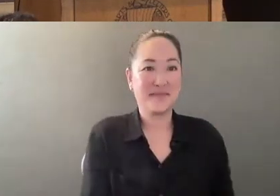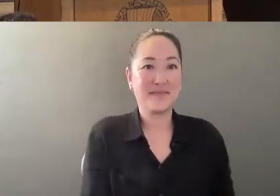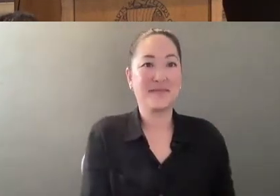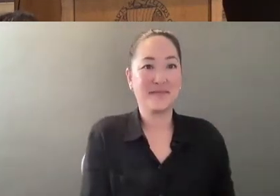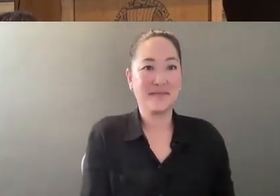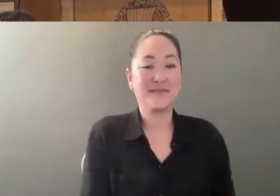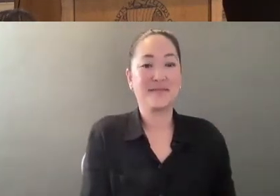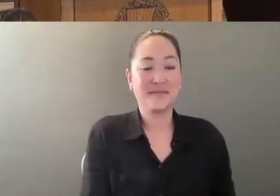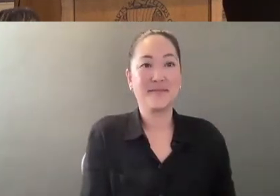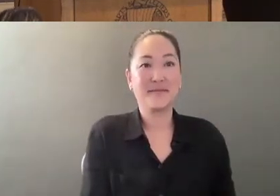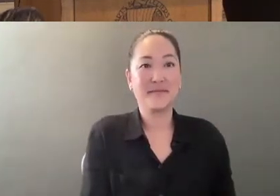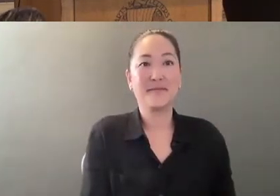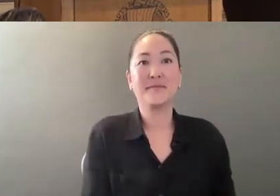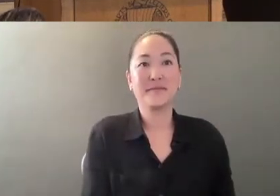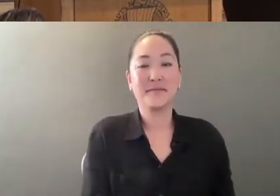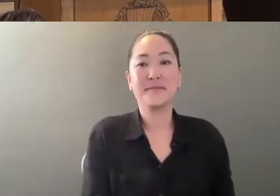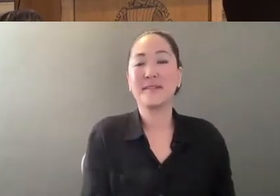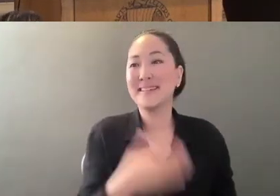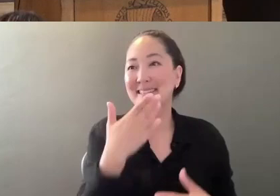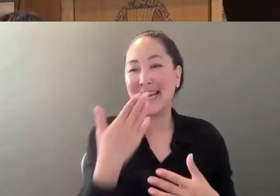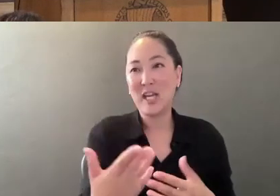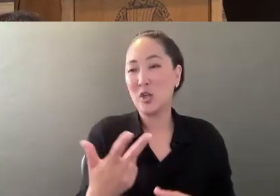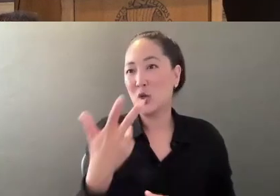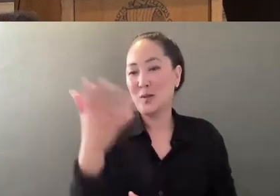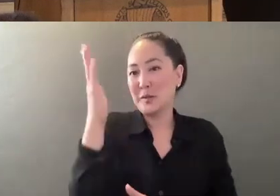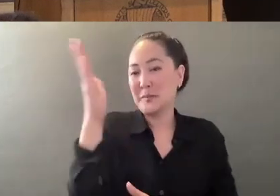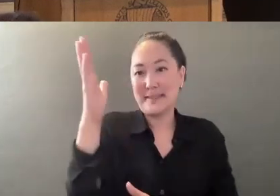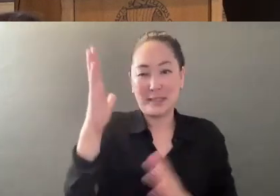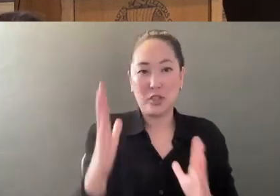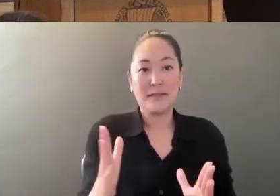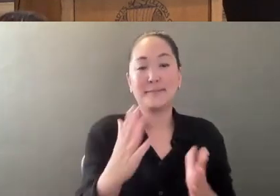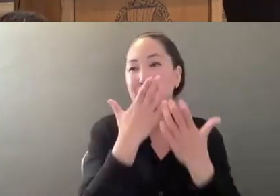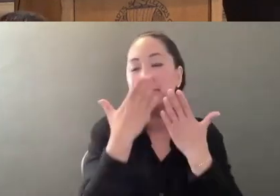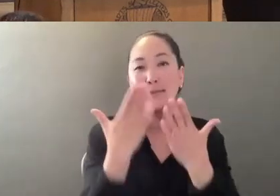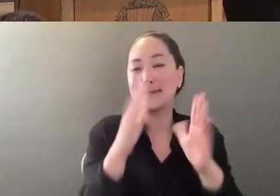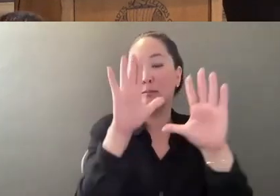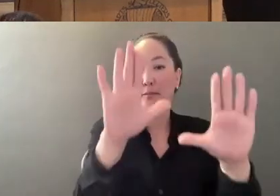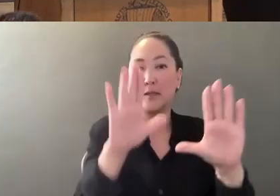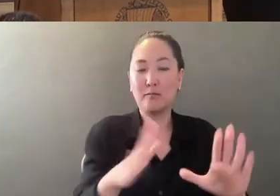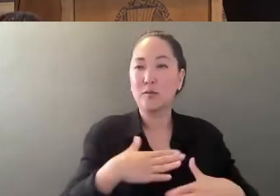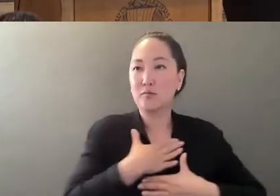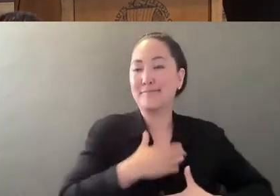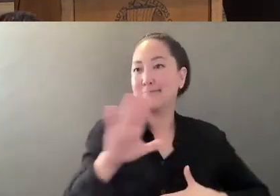so much to all three of our speakers. Excellent. We appreciate everything you've done.